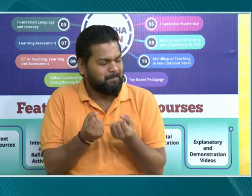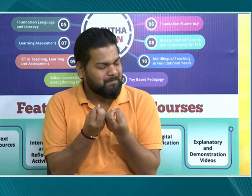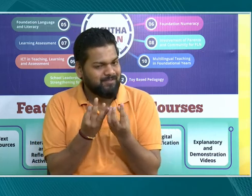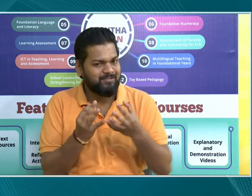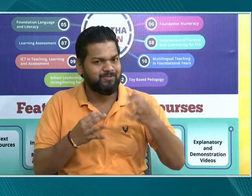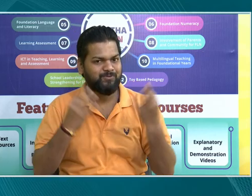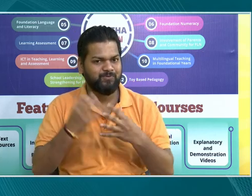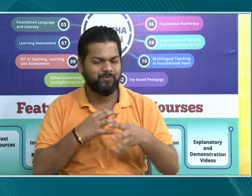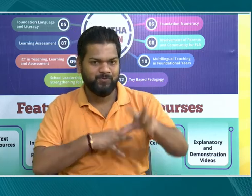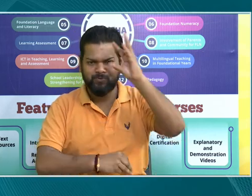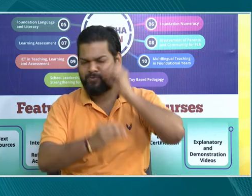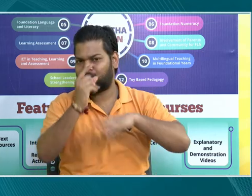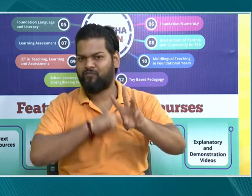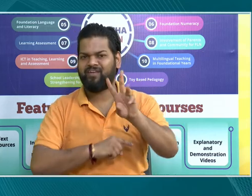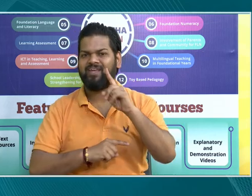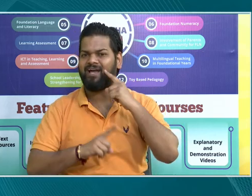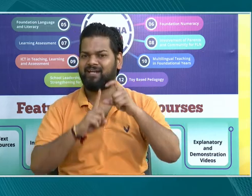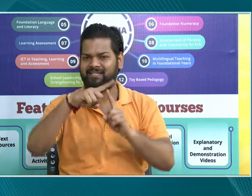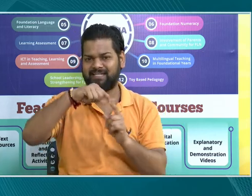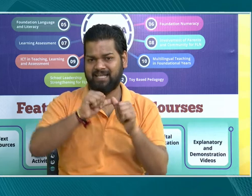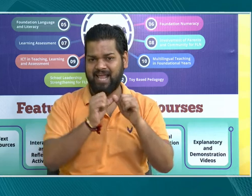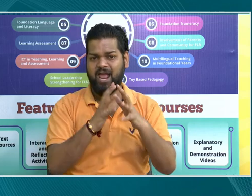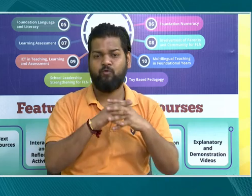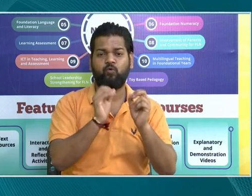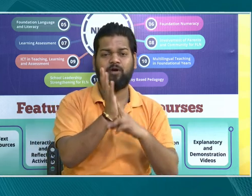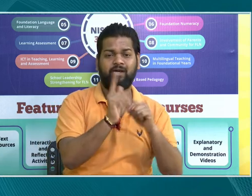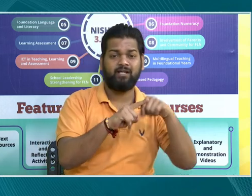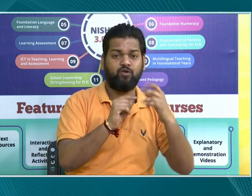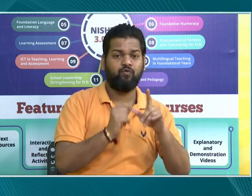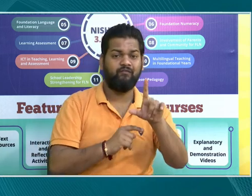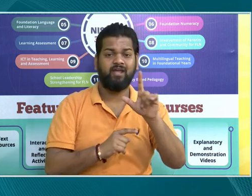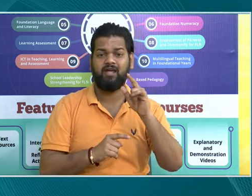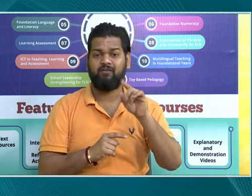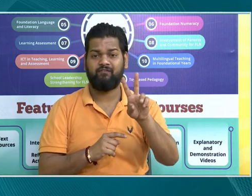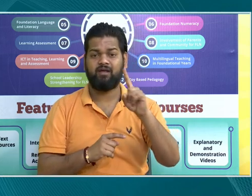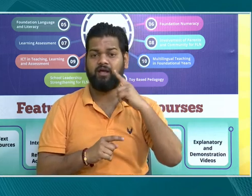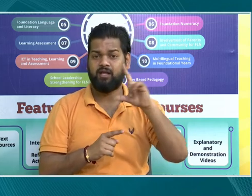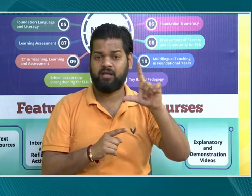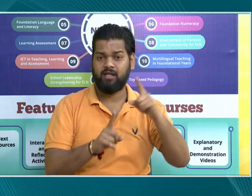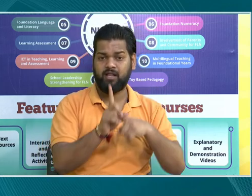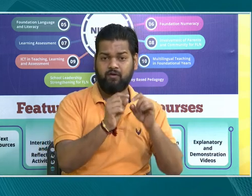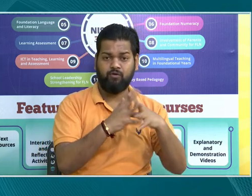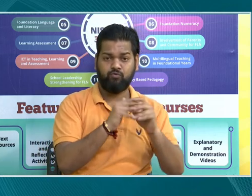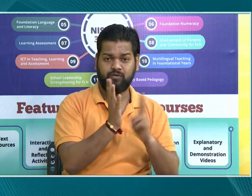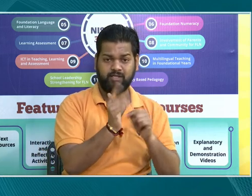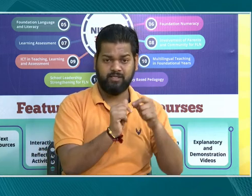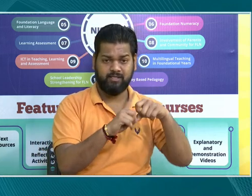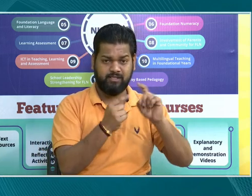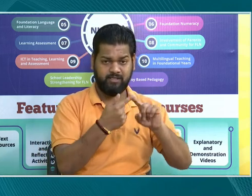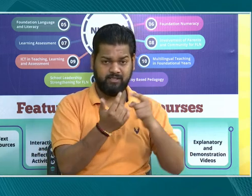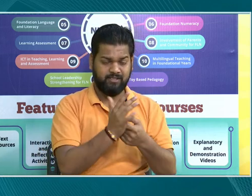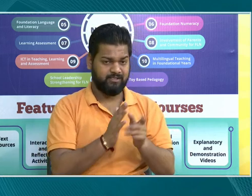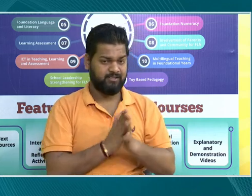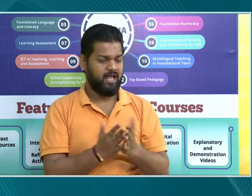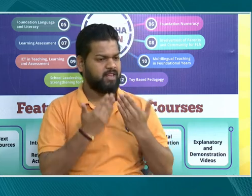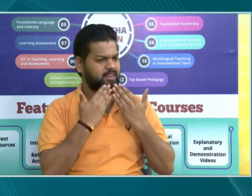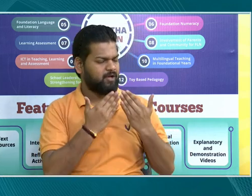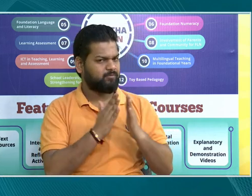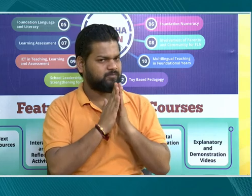about Vita Wong and Willy Wonka and his invention. Thank you so much, ma'am. Thank you. Namaskar.